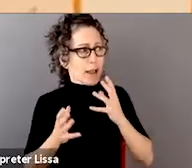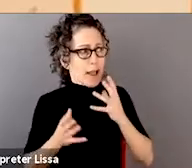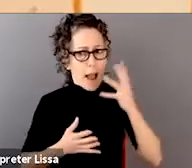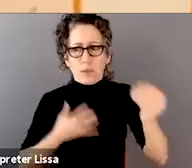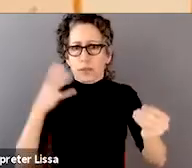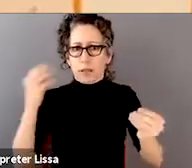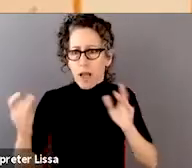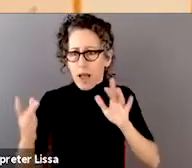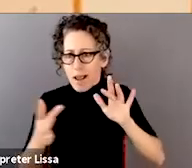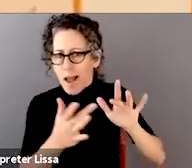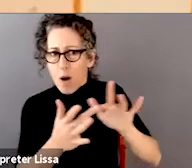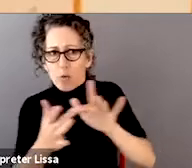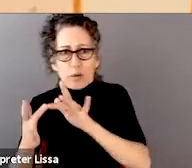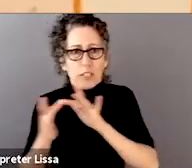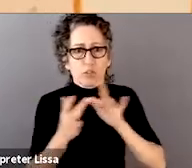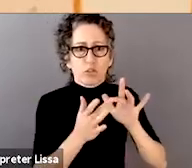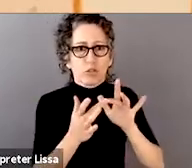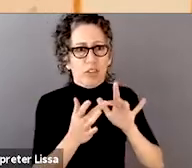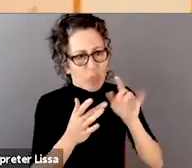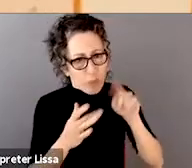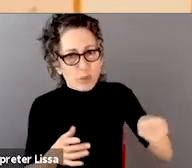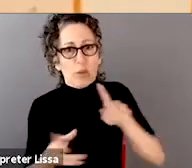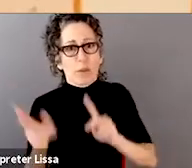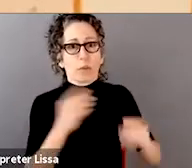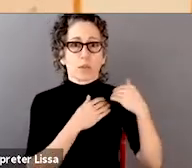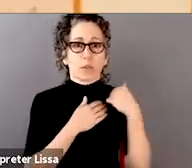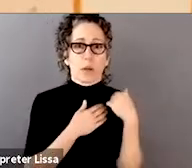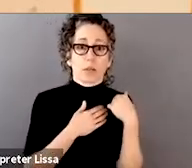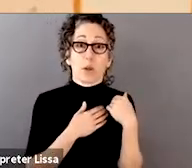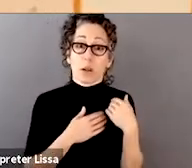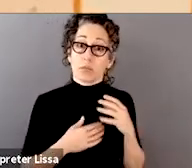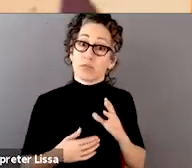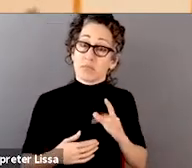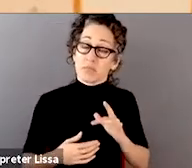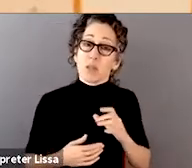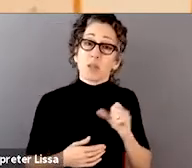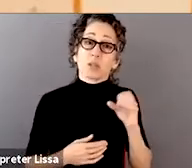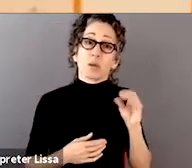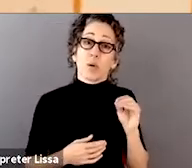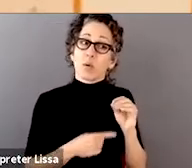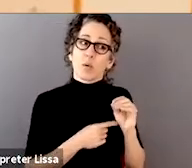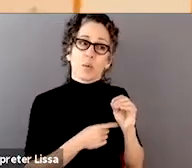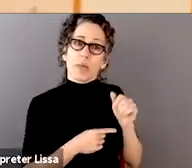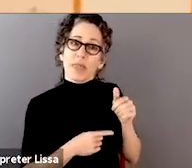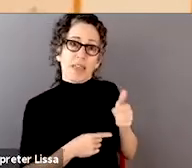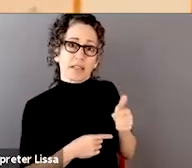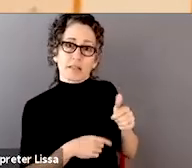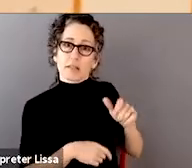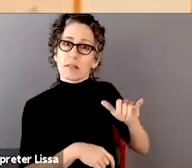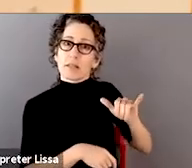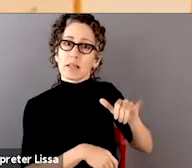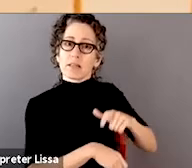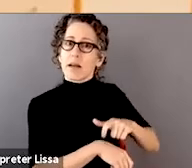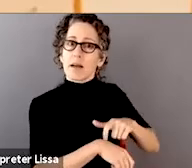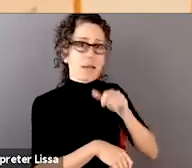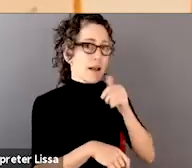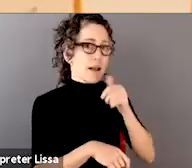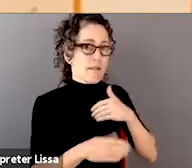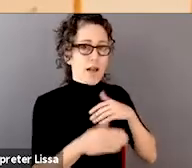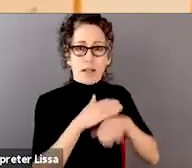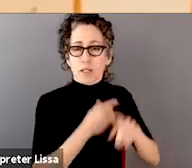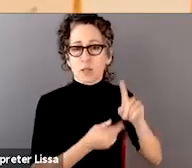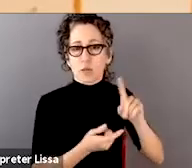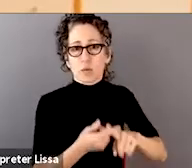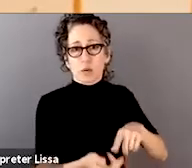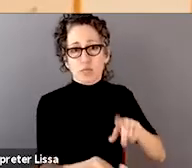outreach all of this time. But because they did not have access to the print record, to sort